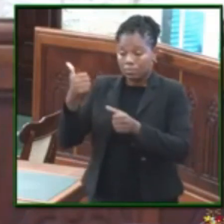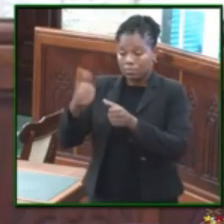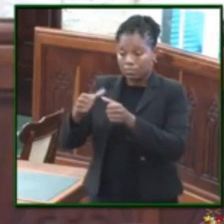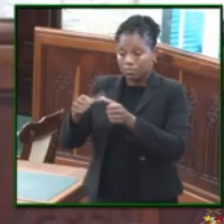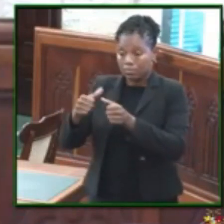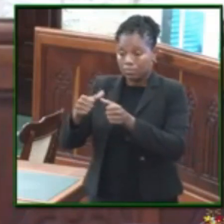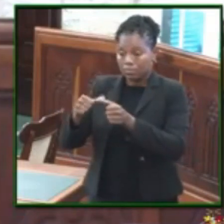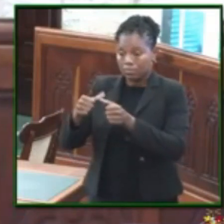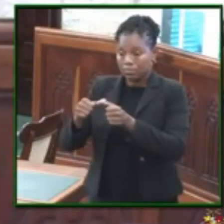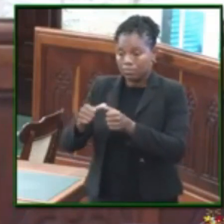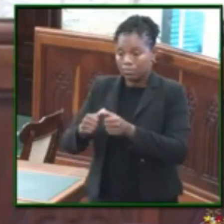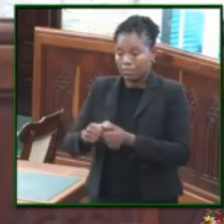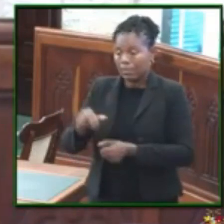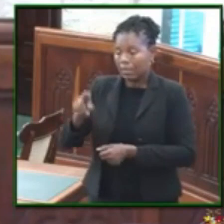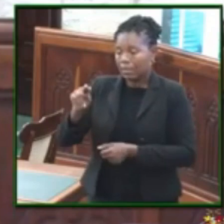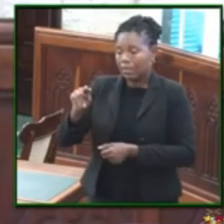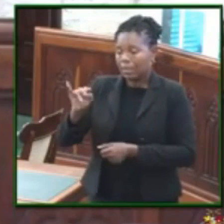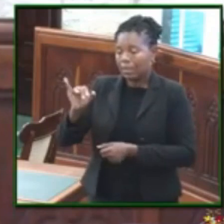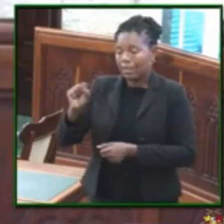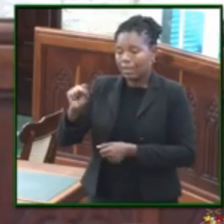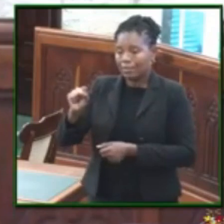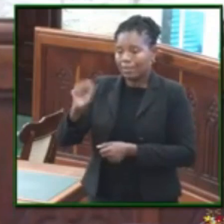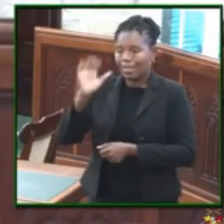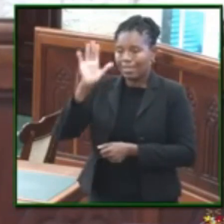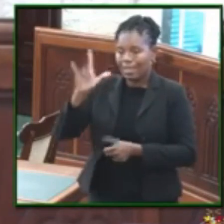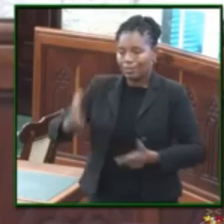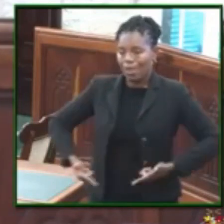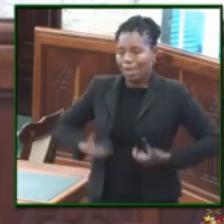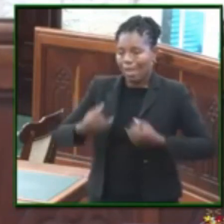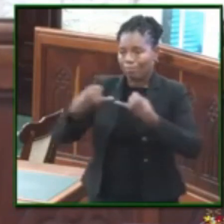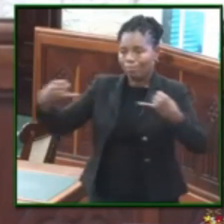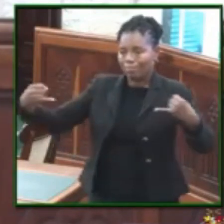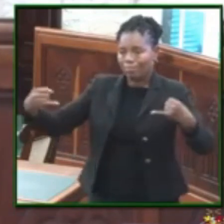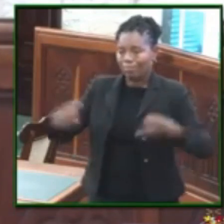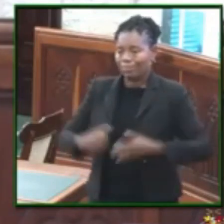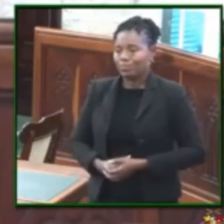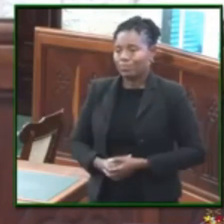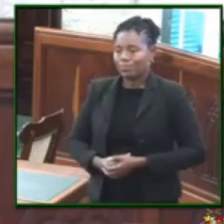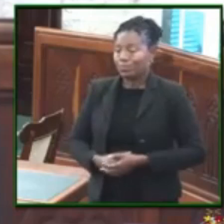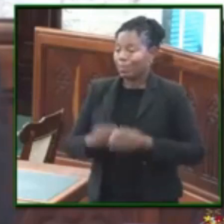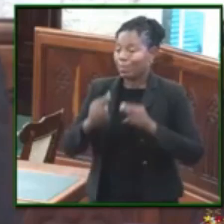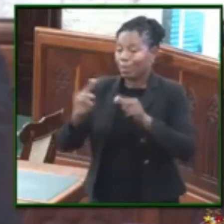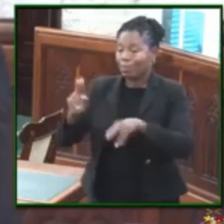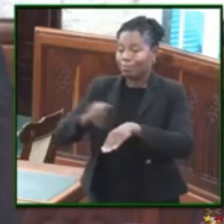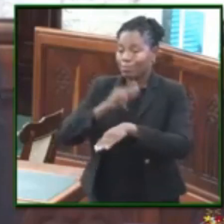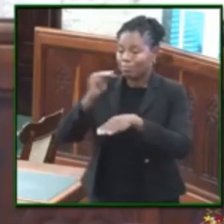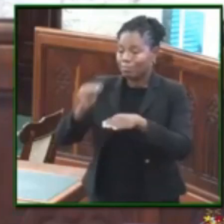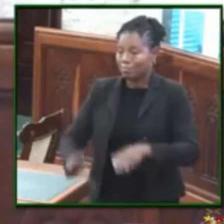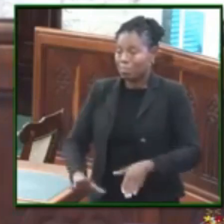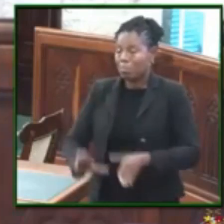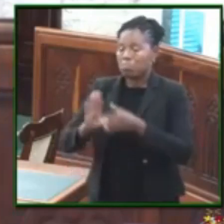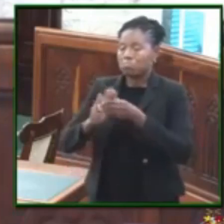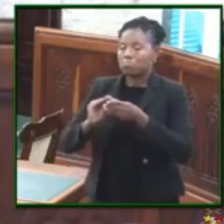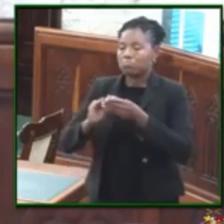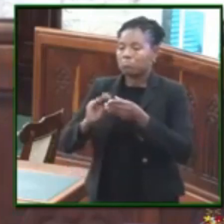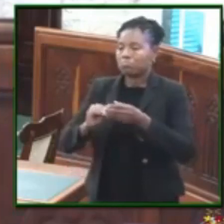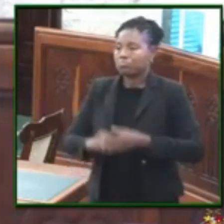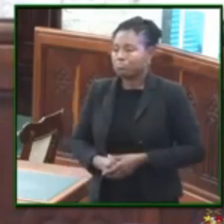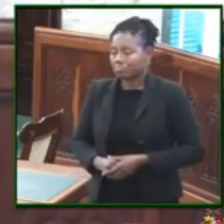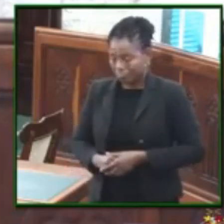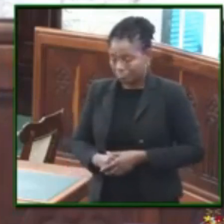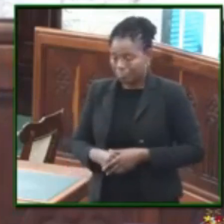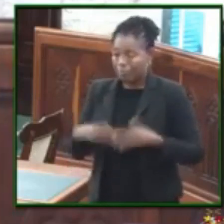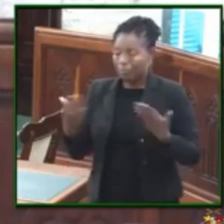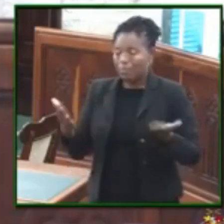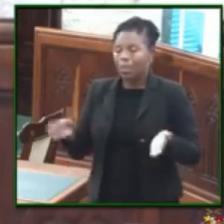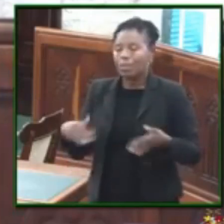Remember, the NIS is your lifeline. And the honorable member paraphrased the